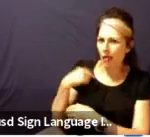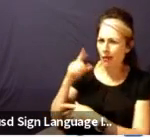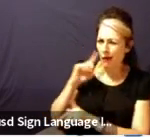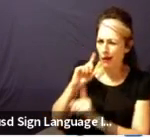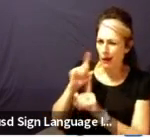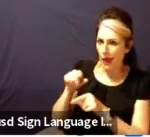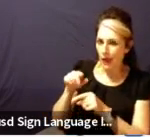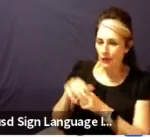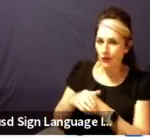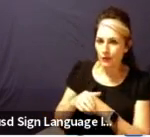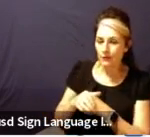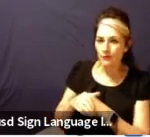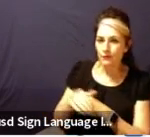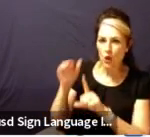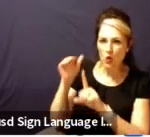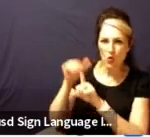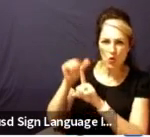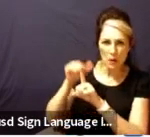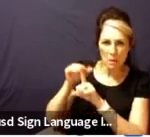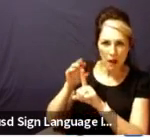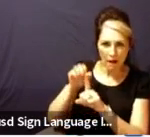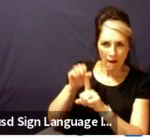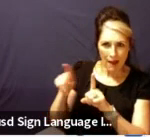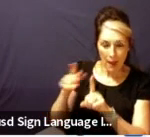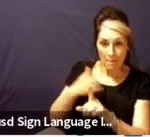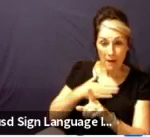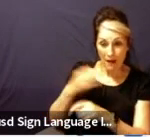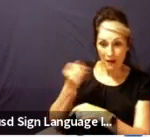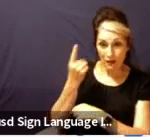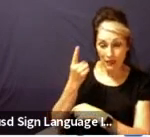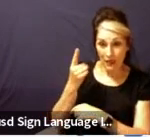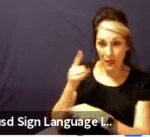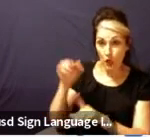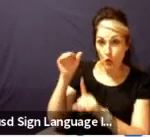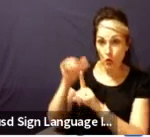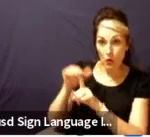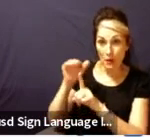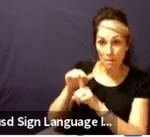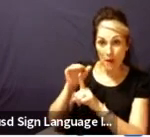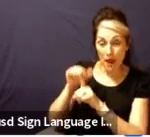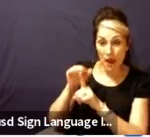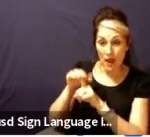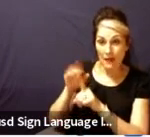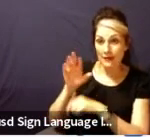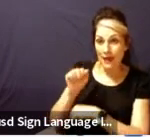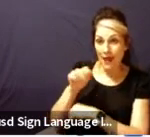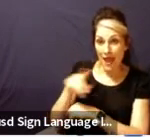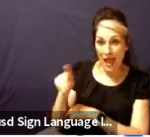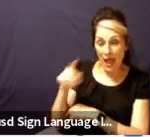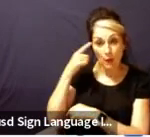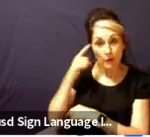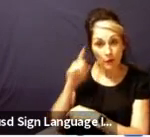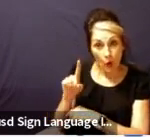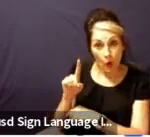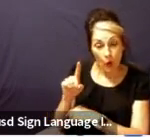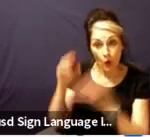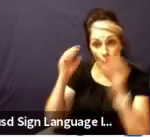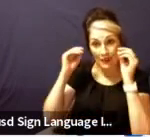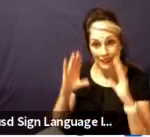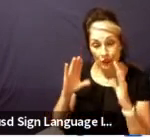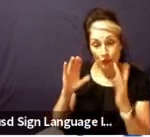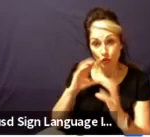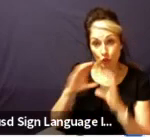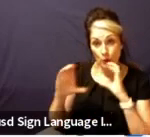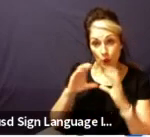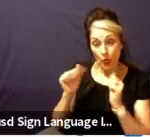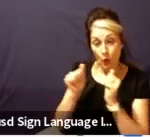one. My understanding is that Remind is an app for teachers to